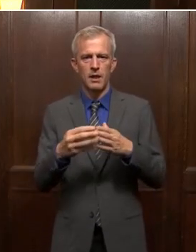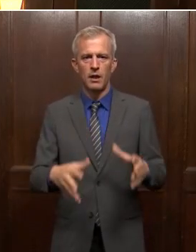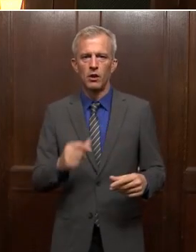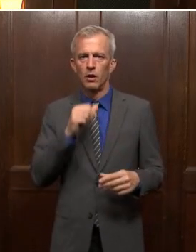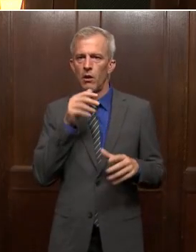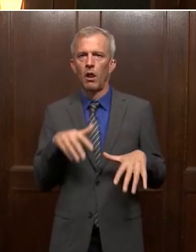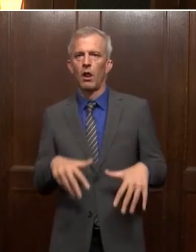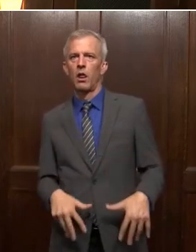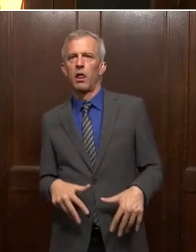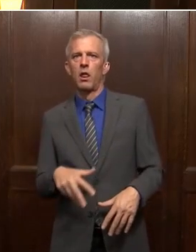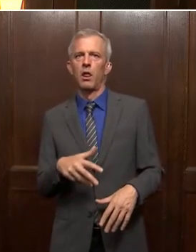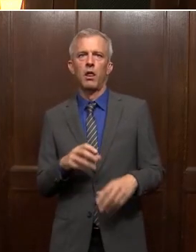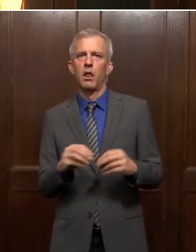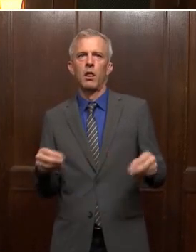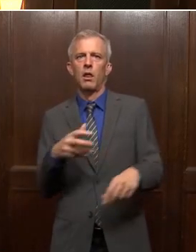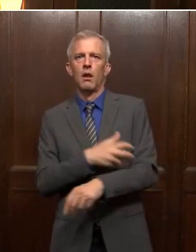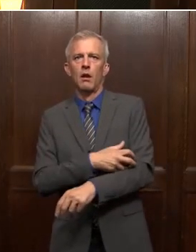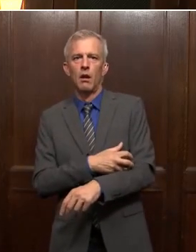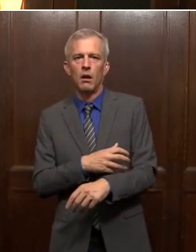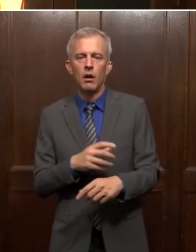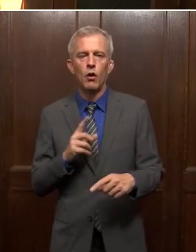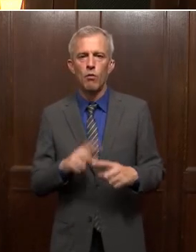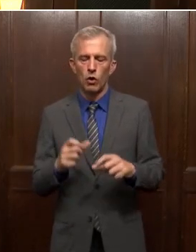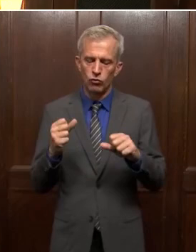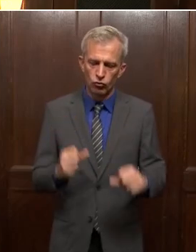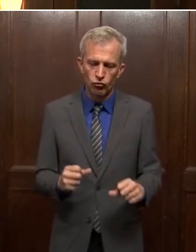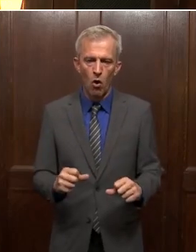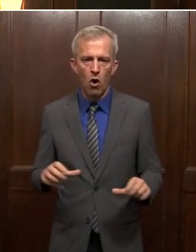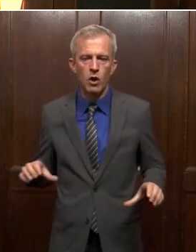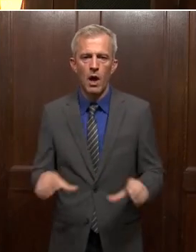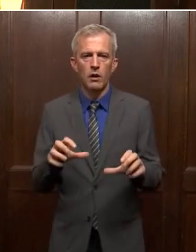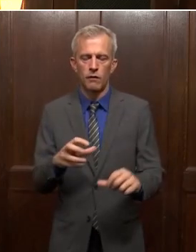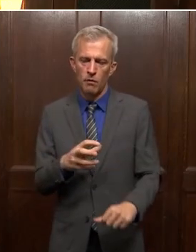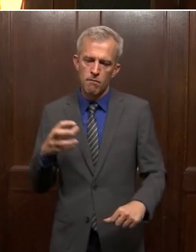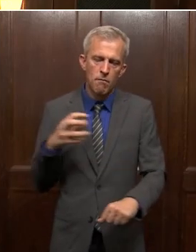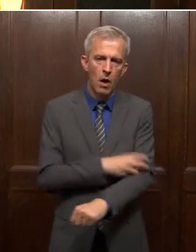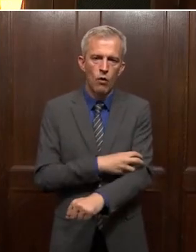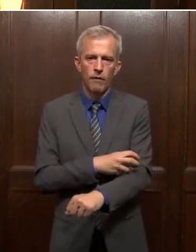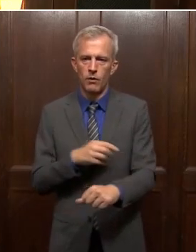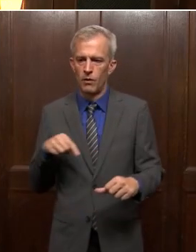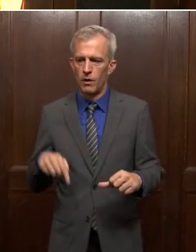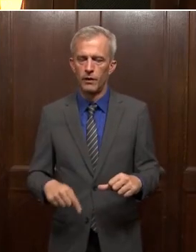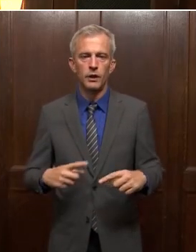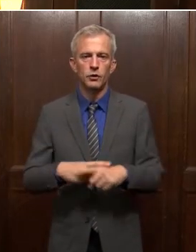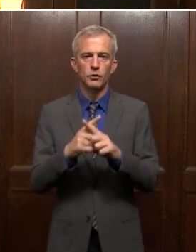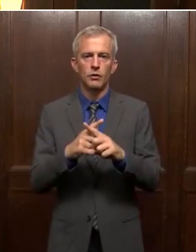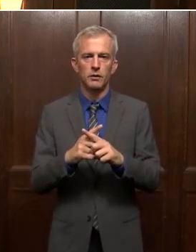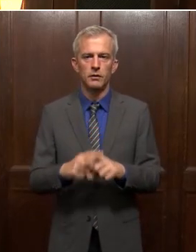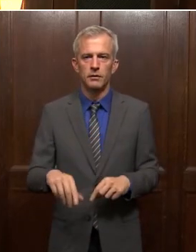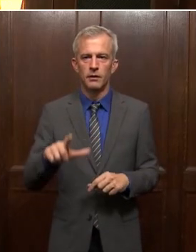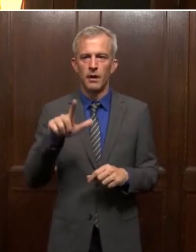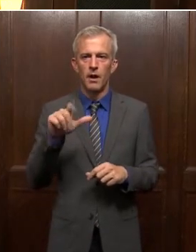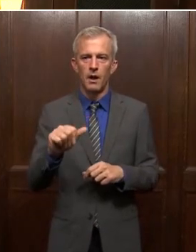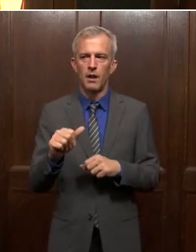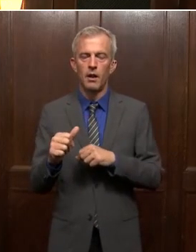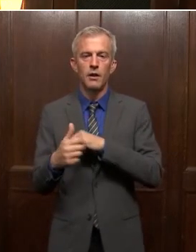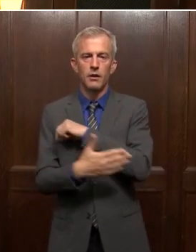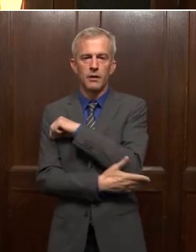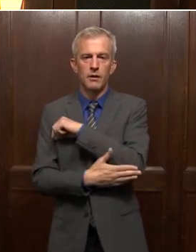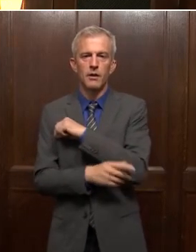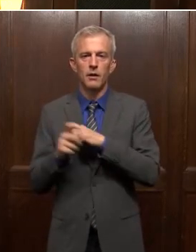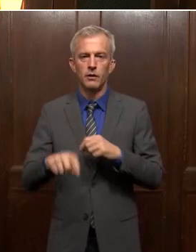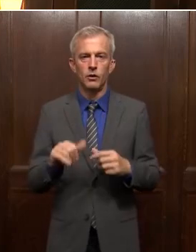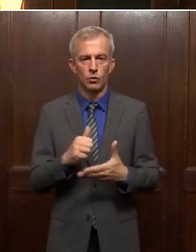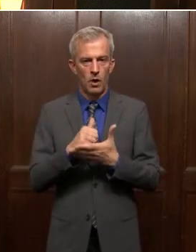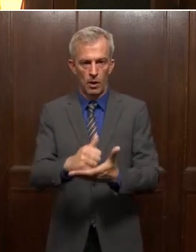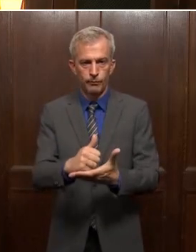powerless, but strong, active, and powerful in this crisis. LA County needs your